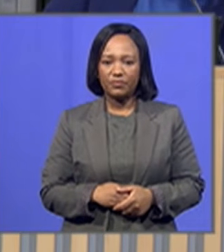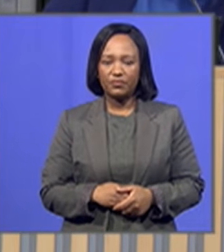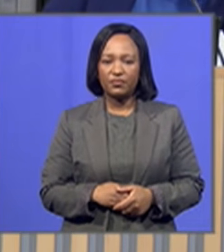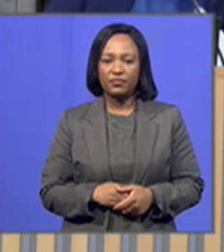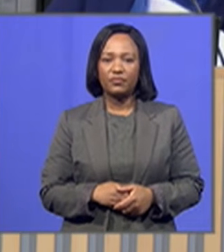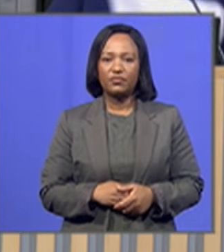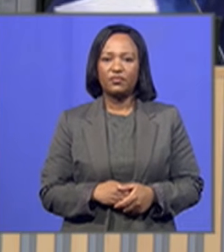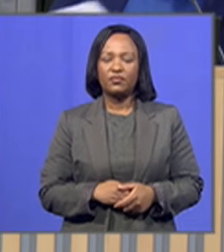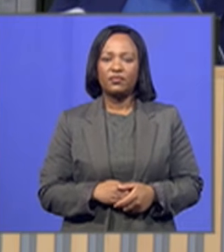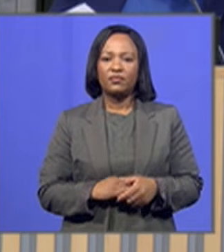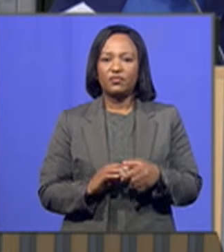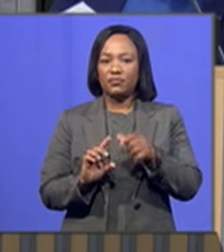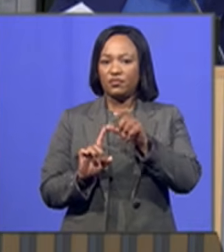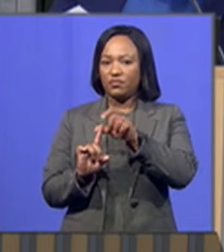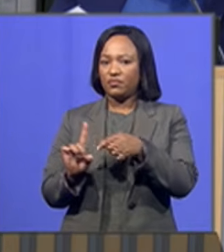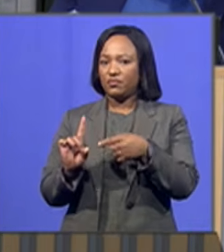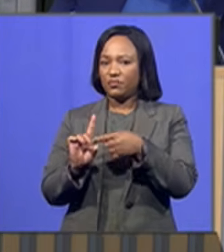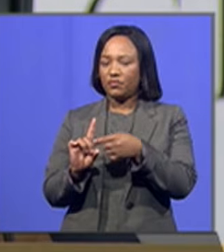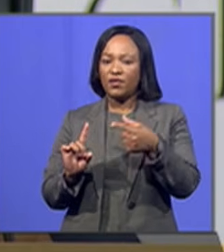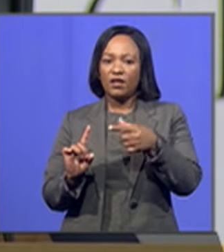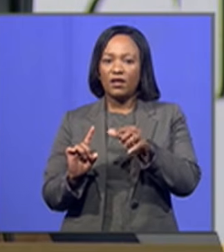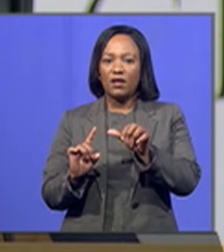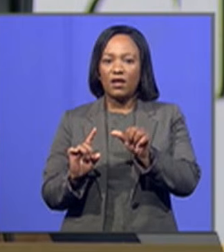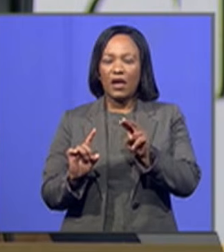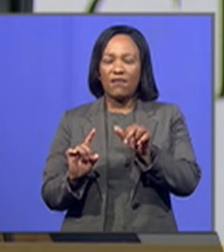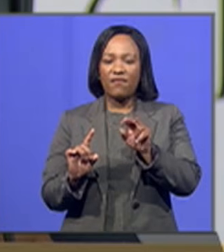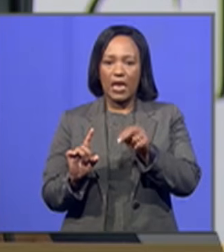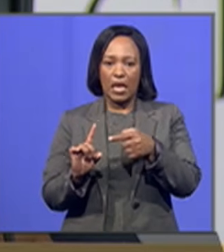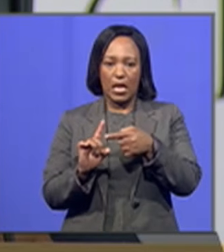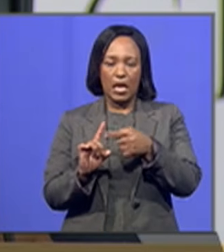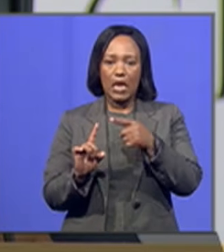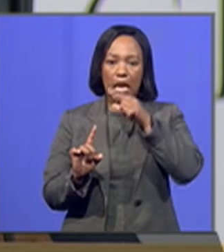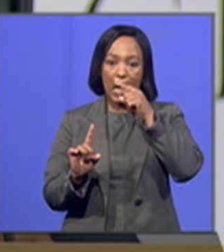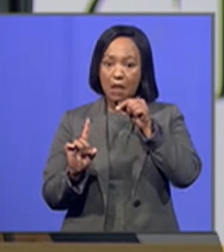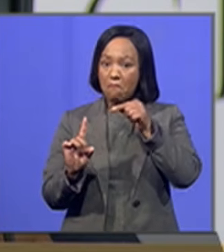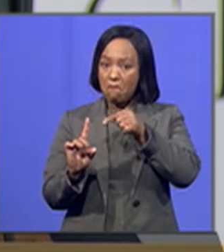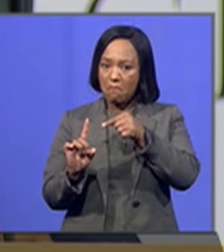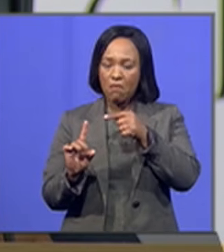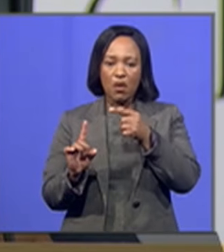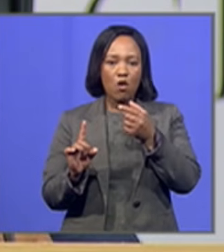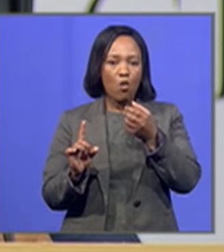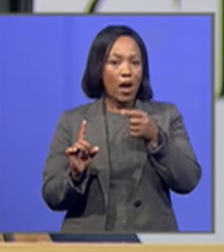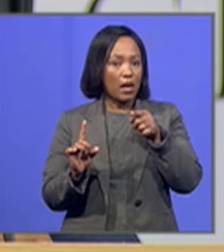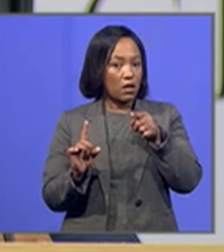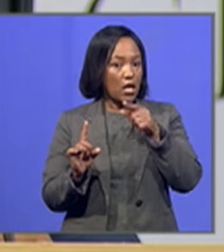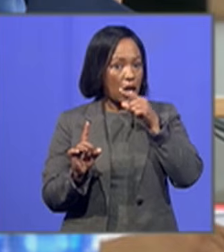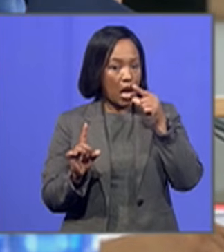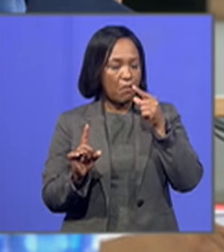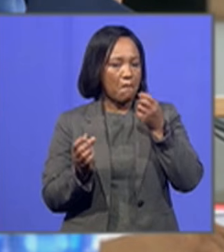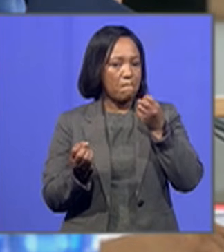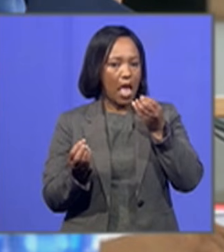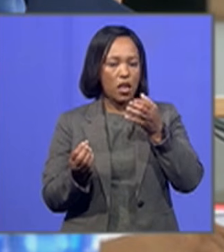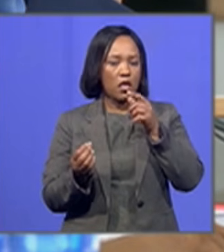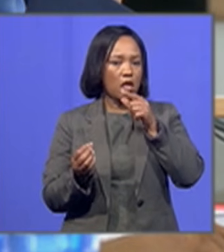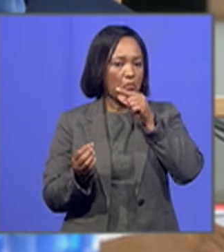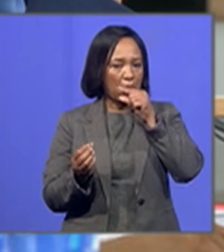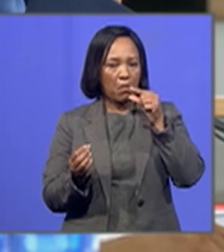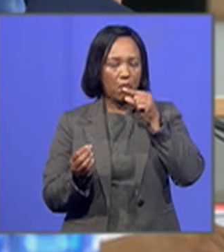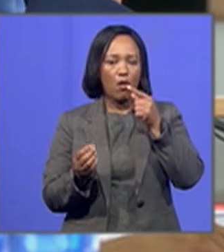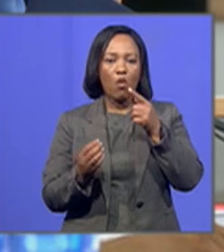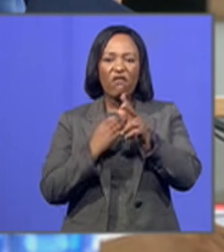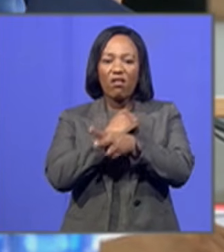Mokolonele Gavin Jacob eo lebitso la hae le hlaeletseng kgafetsa boshodung ba dithethefatsi tsa boima ba dikilograma tse 541 polokilong ya